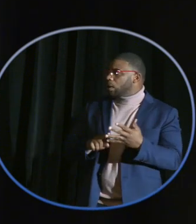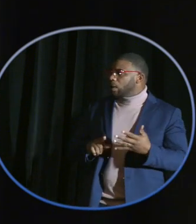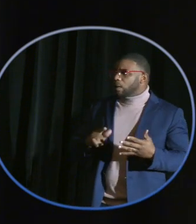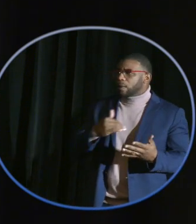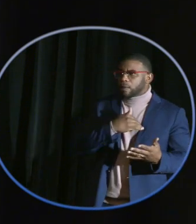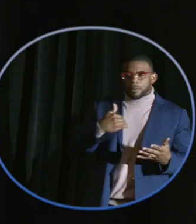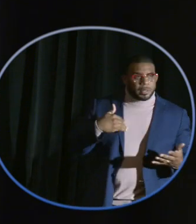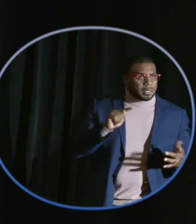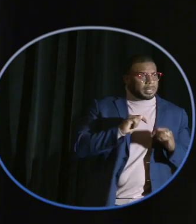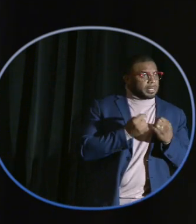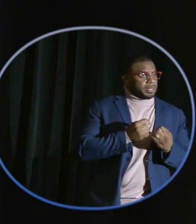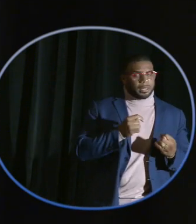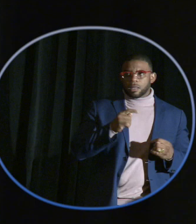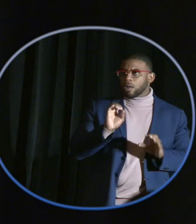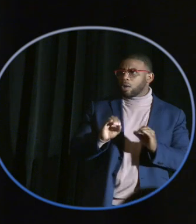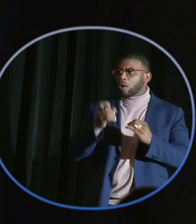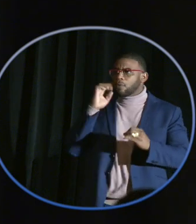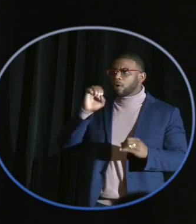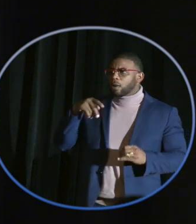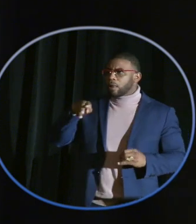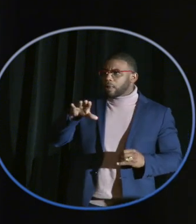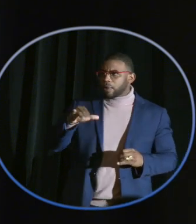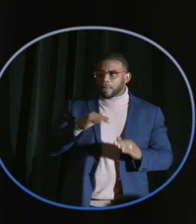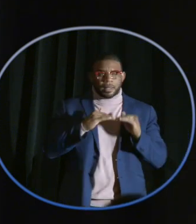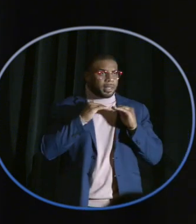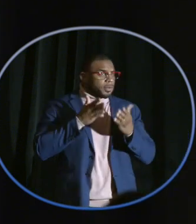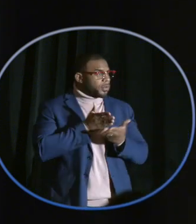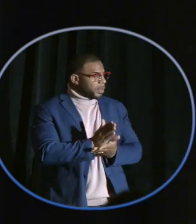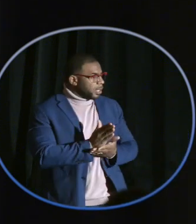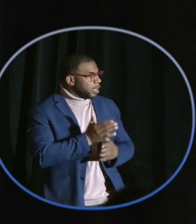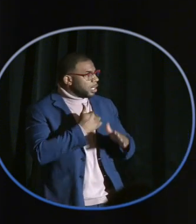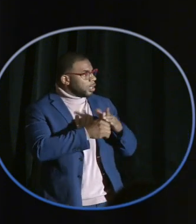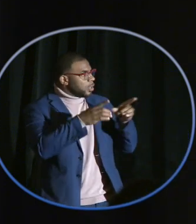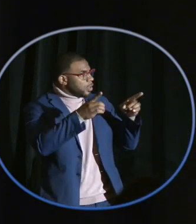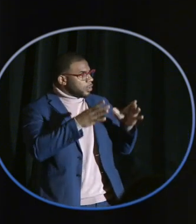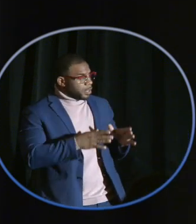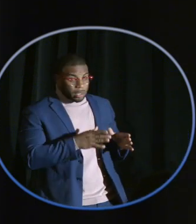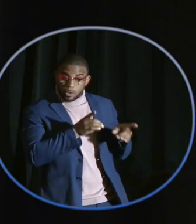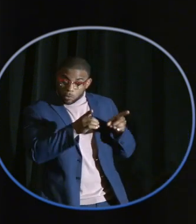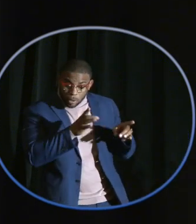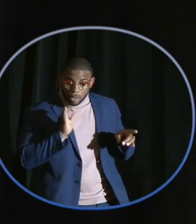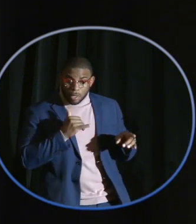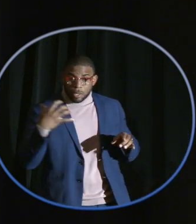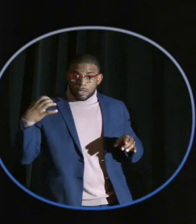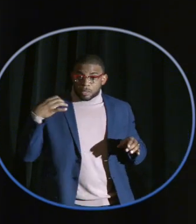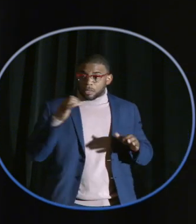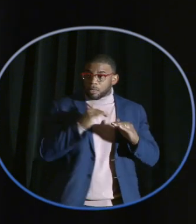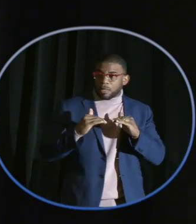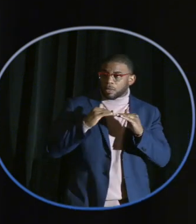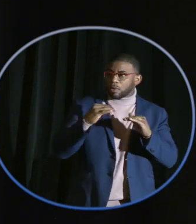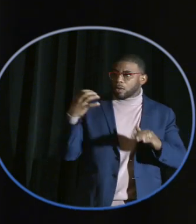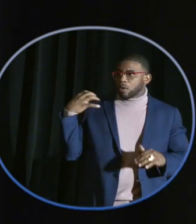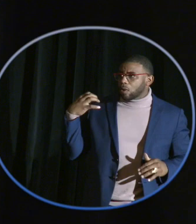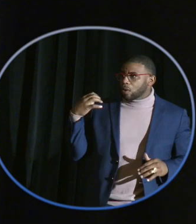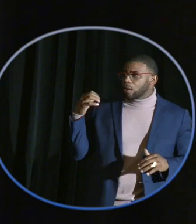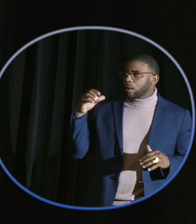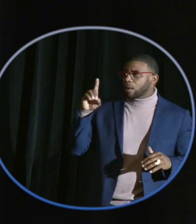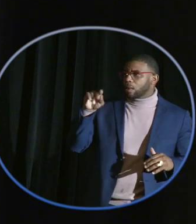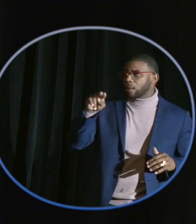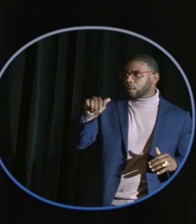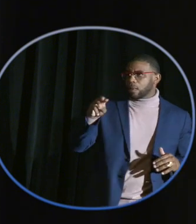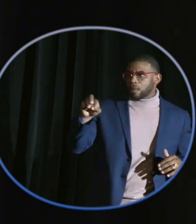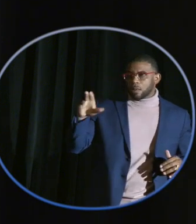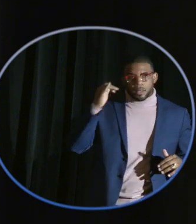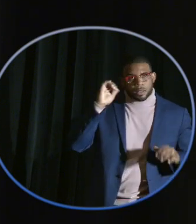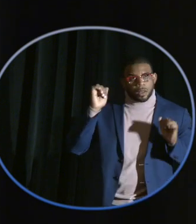the members of the team of the Office of Equity and Civil Rights under the direction of our Chief Equity Officer, Dana Moore.